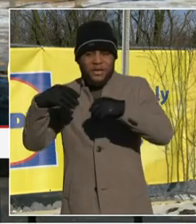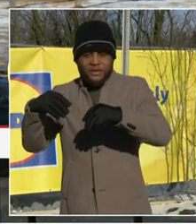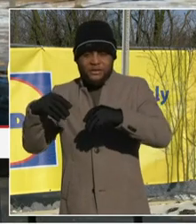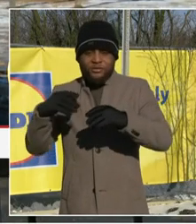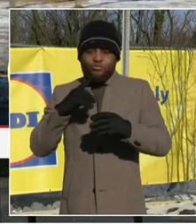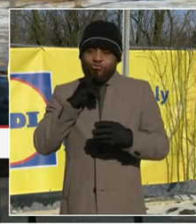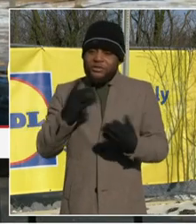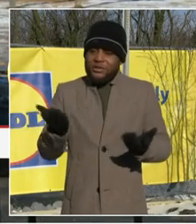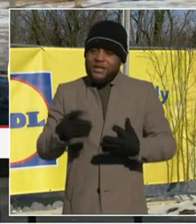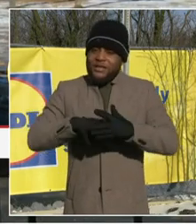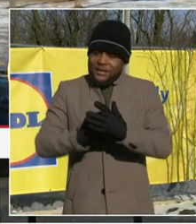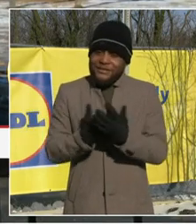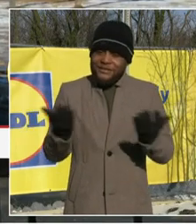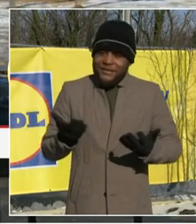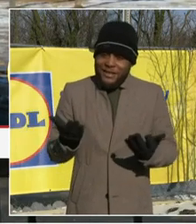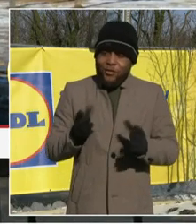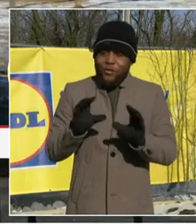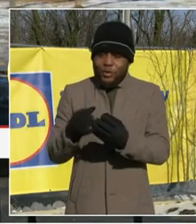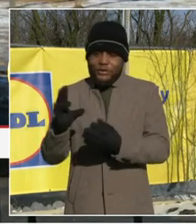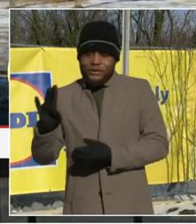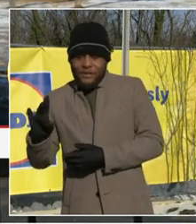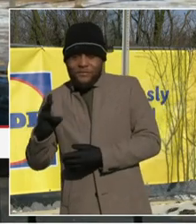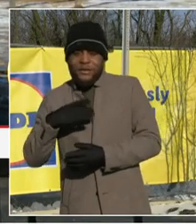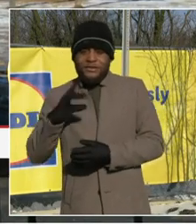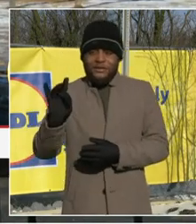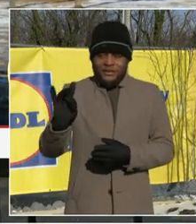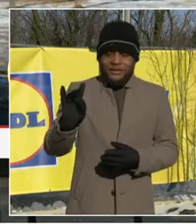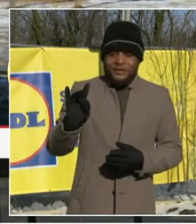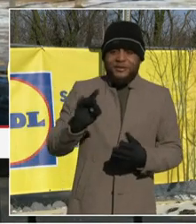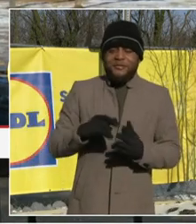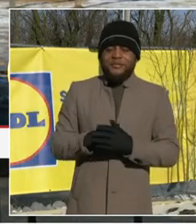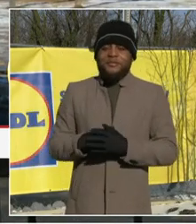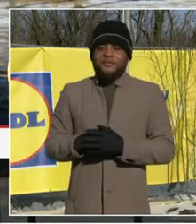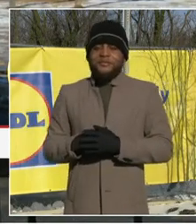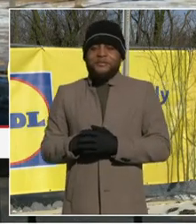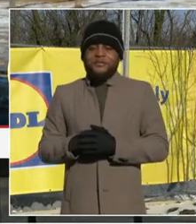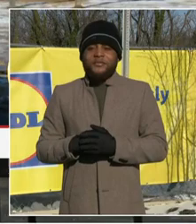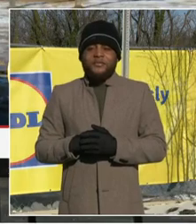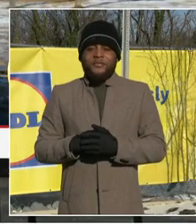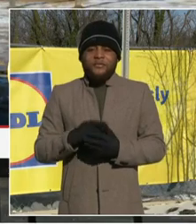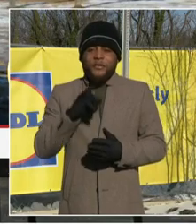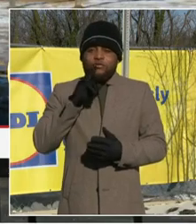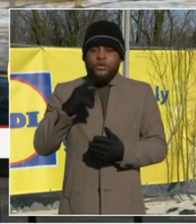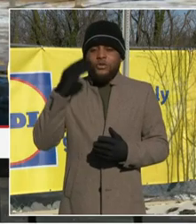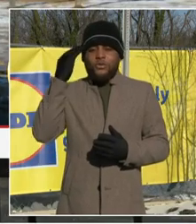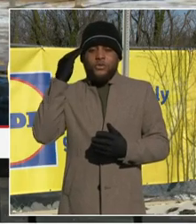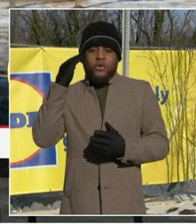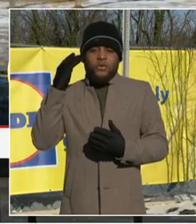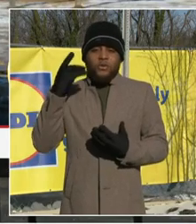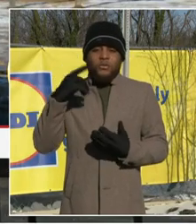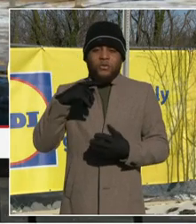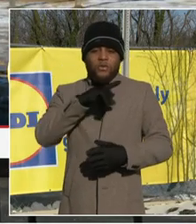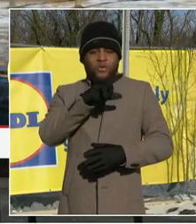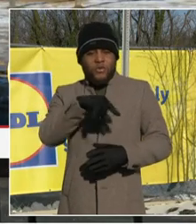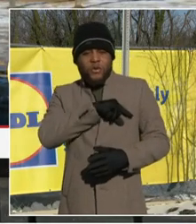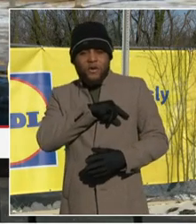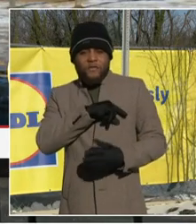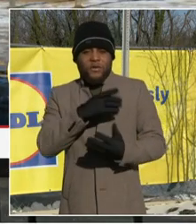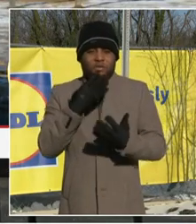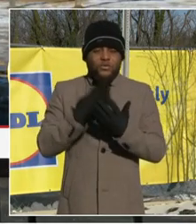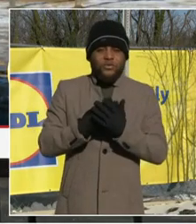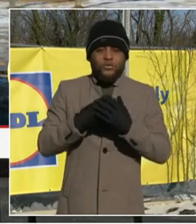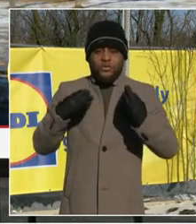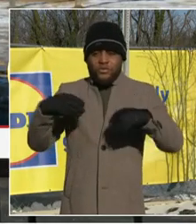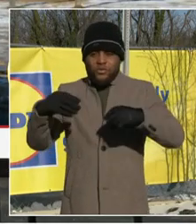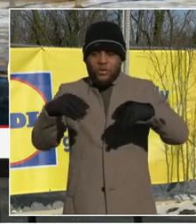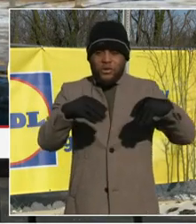you heard Carrie say, since 2007. And with it is going to be high-quality groceries, goods, and